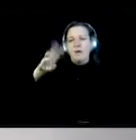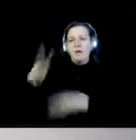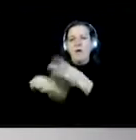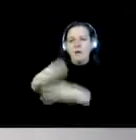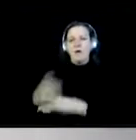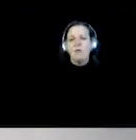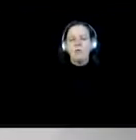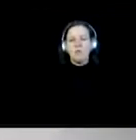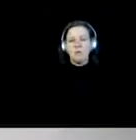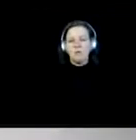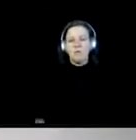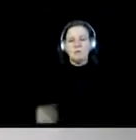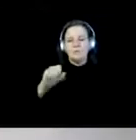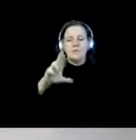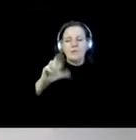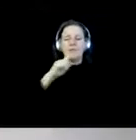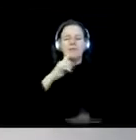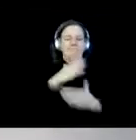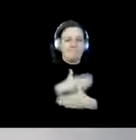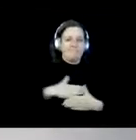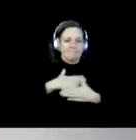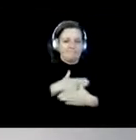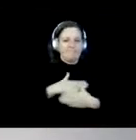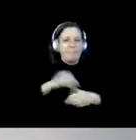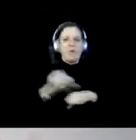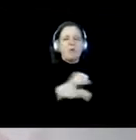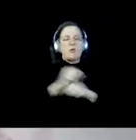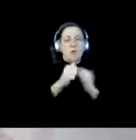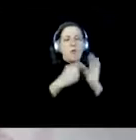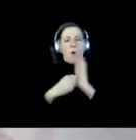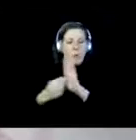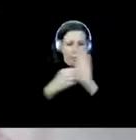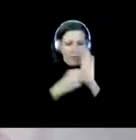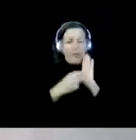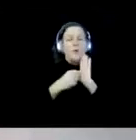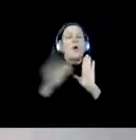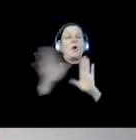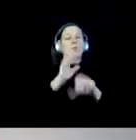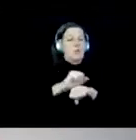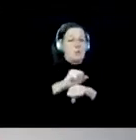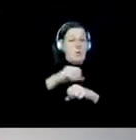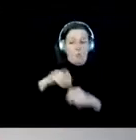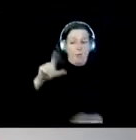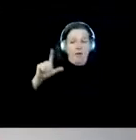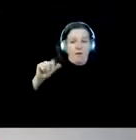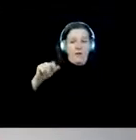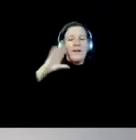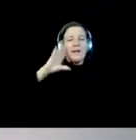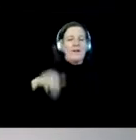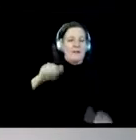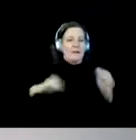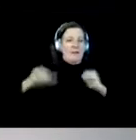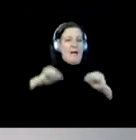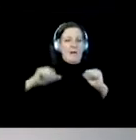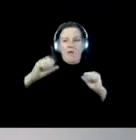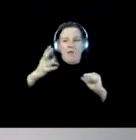Sarah, it's been such a pleasure to work with you on this exhibition and to show your work in Los Angeles. I know that the show has been very well received